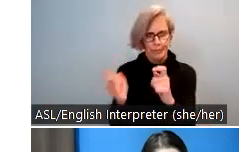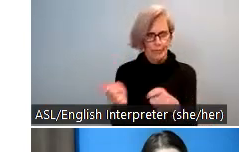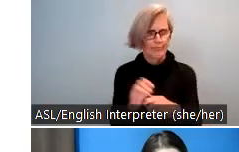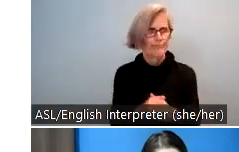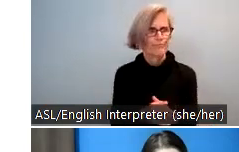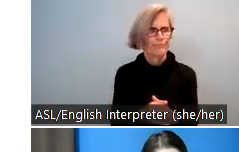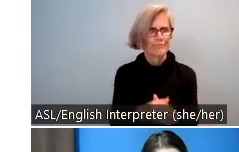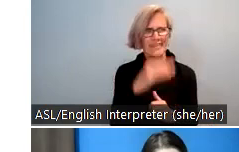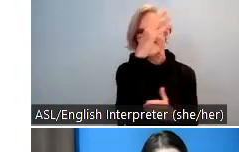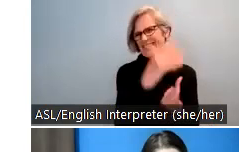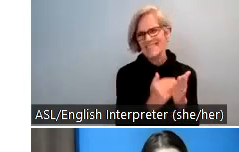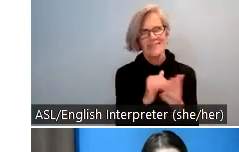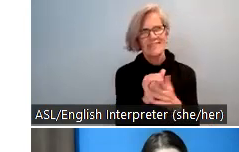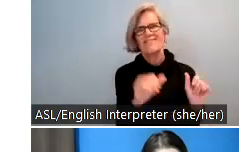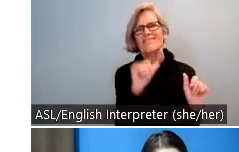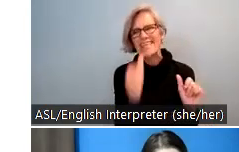We're